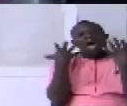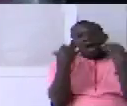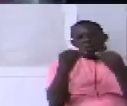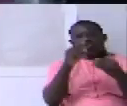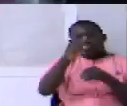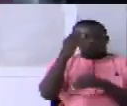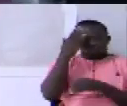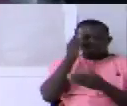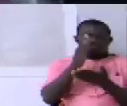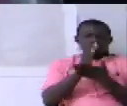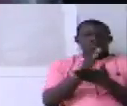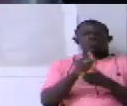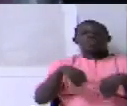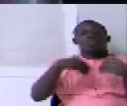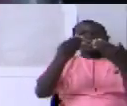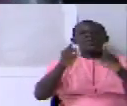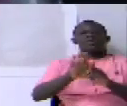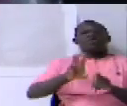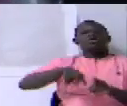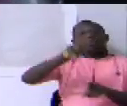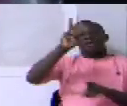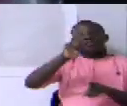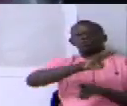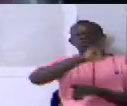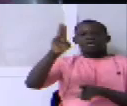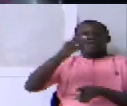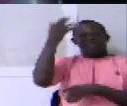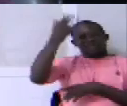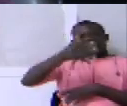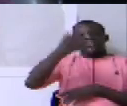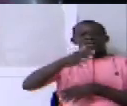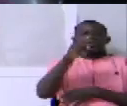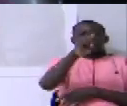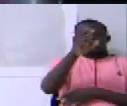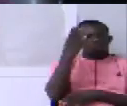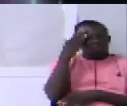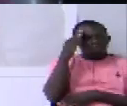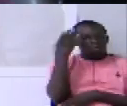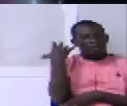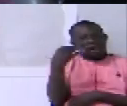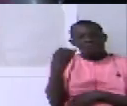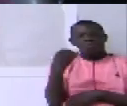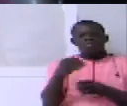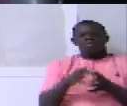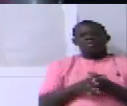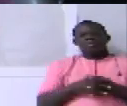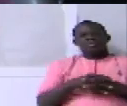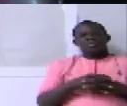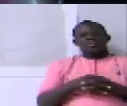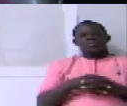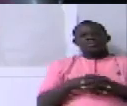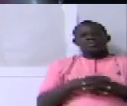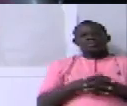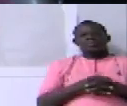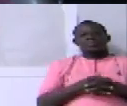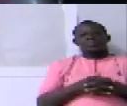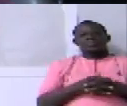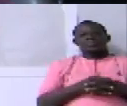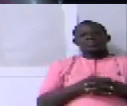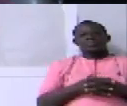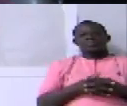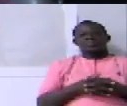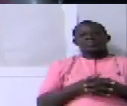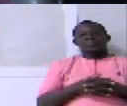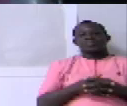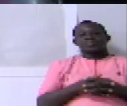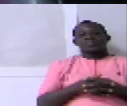that you were supposed to give 12 and not 15? Saying yawo londo soto nyali le ko inyanta busadanya tan nim fulale dilala amanyankela tan